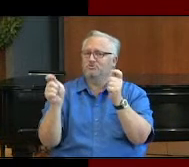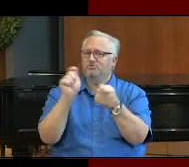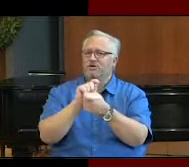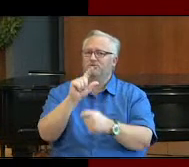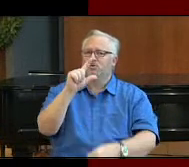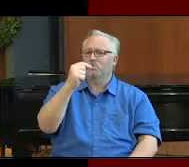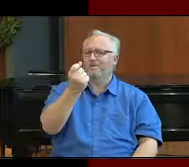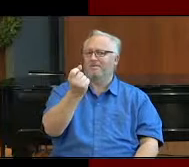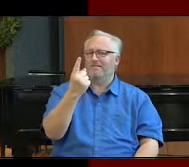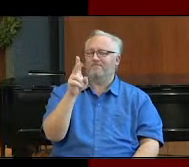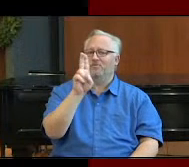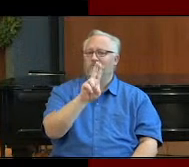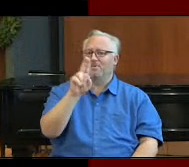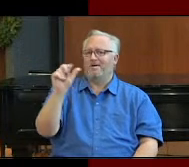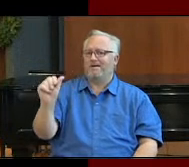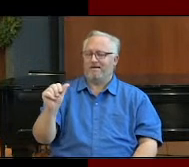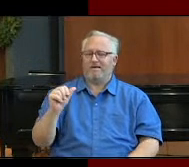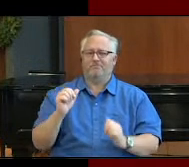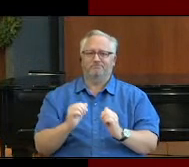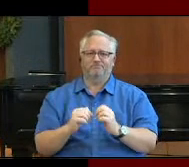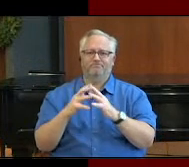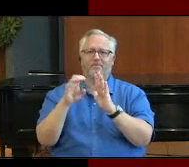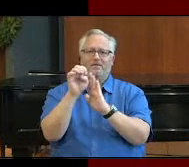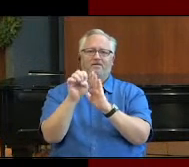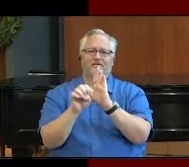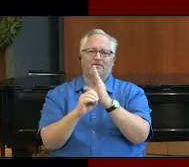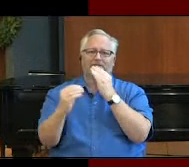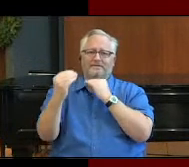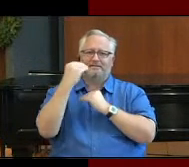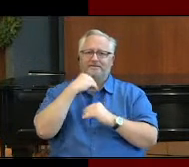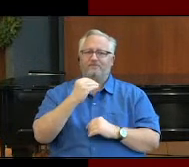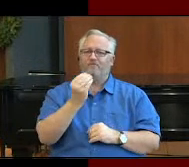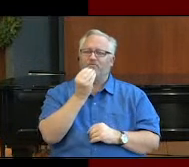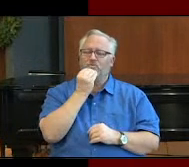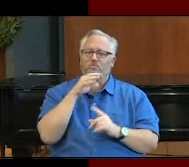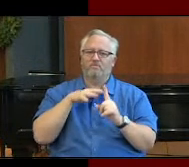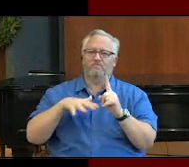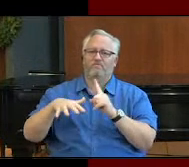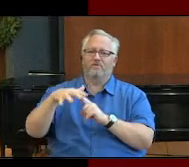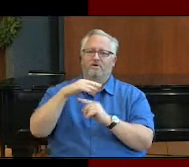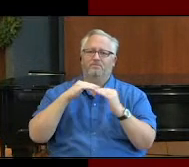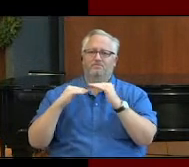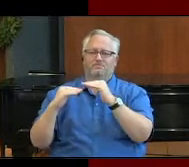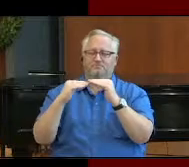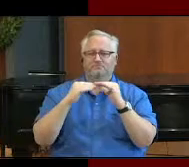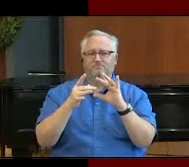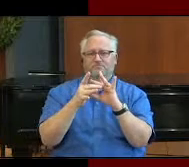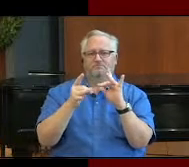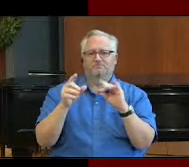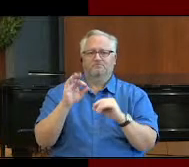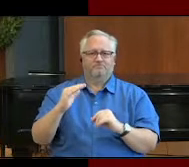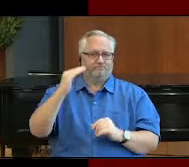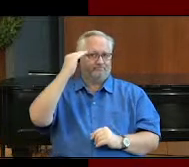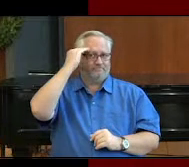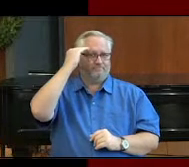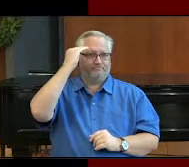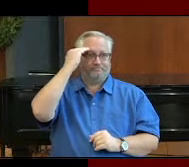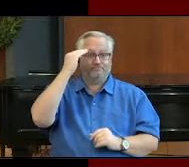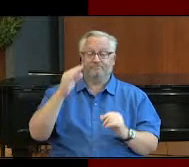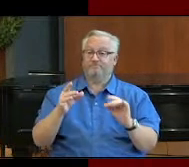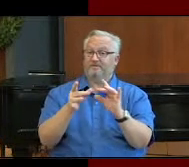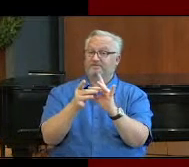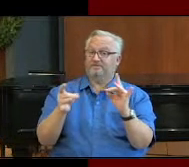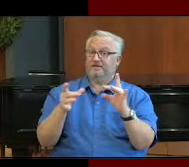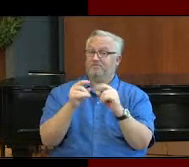2011, the UUA enacted the Ethical Eating and Food Environment Justice Statement of Conscience. This